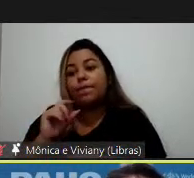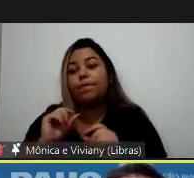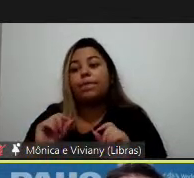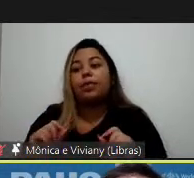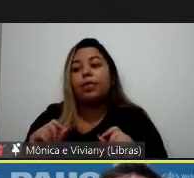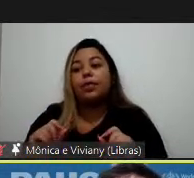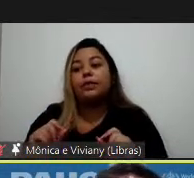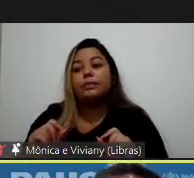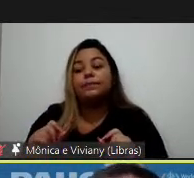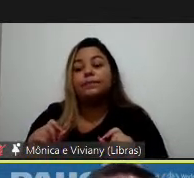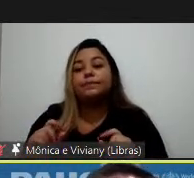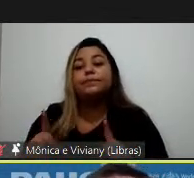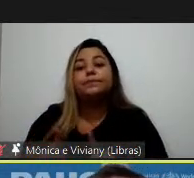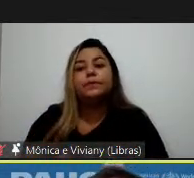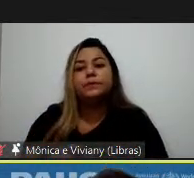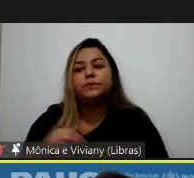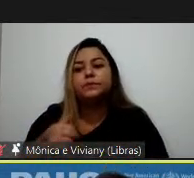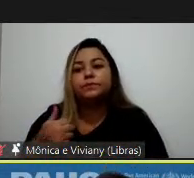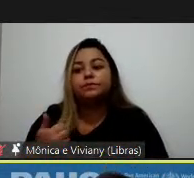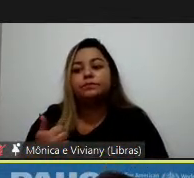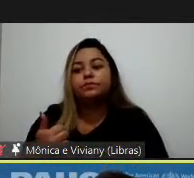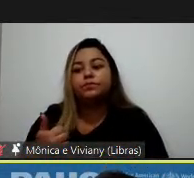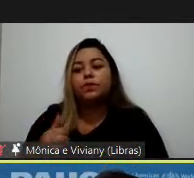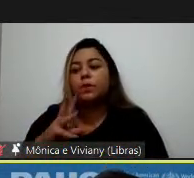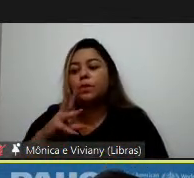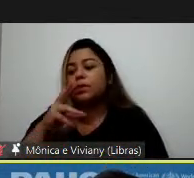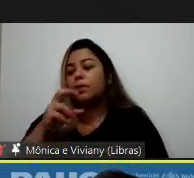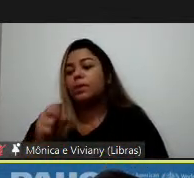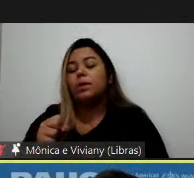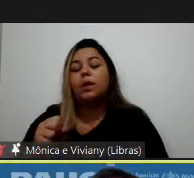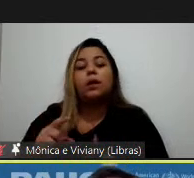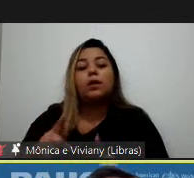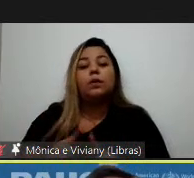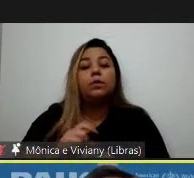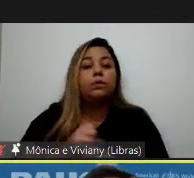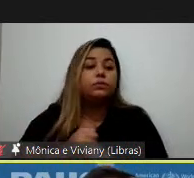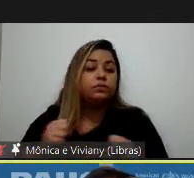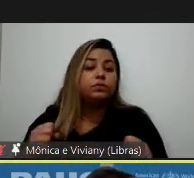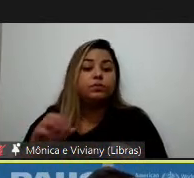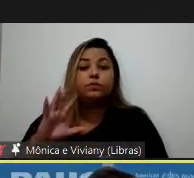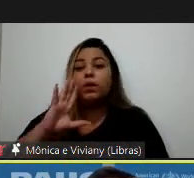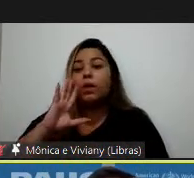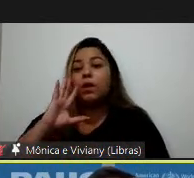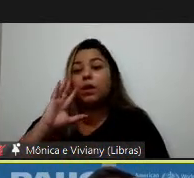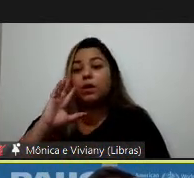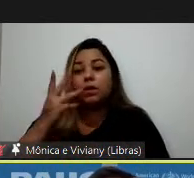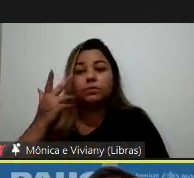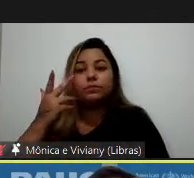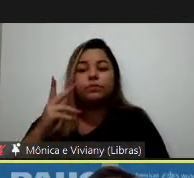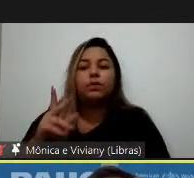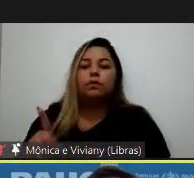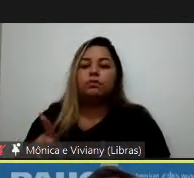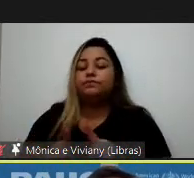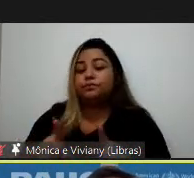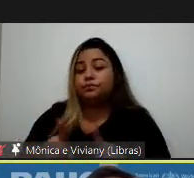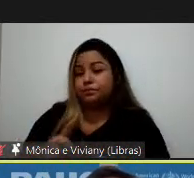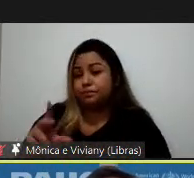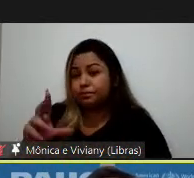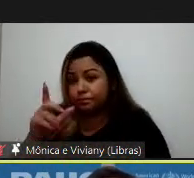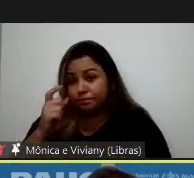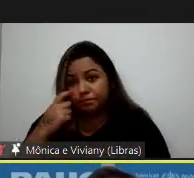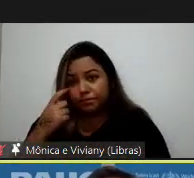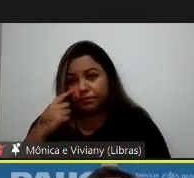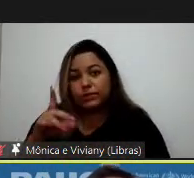here, this, if it was very prioritized, will strengthen the capacity to solve, implement, and of